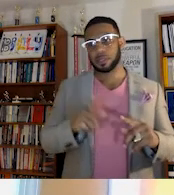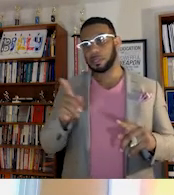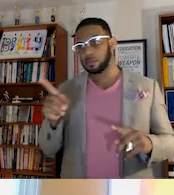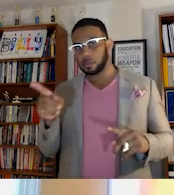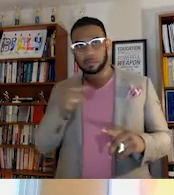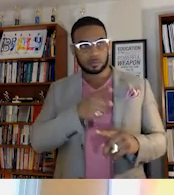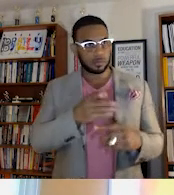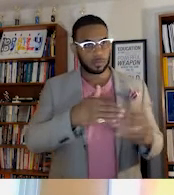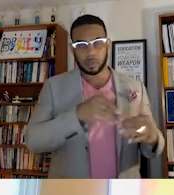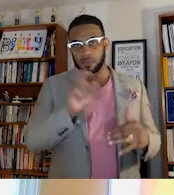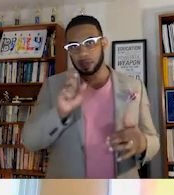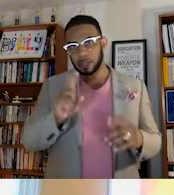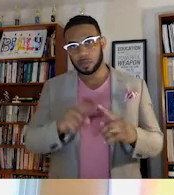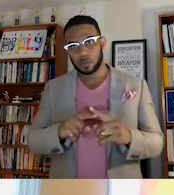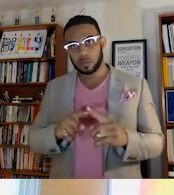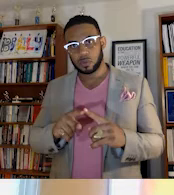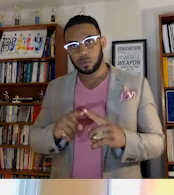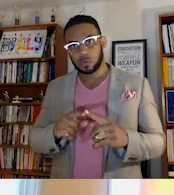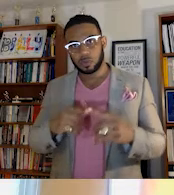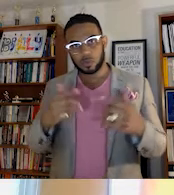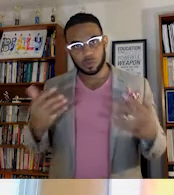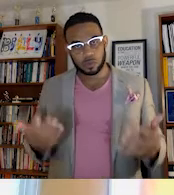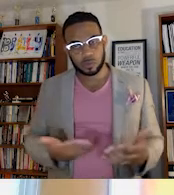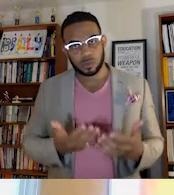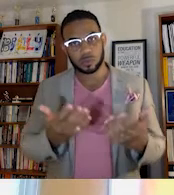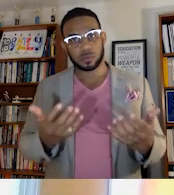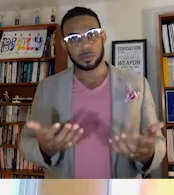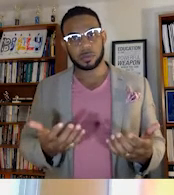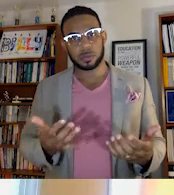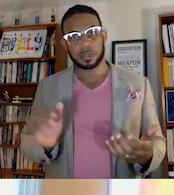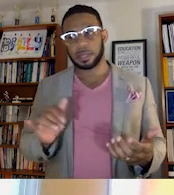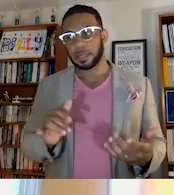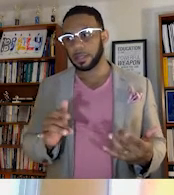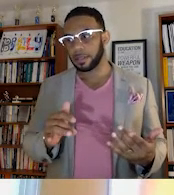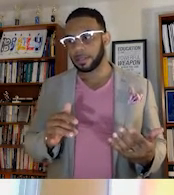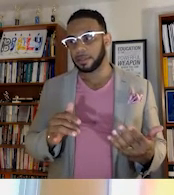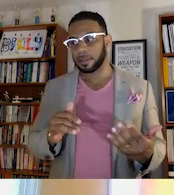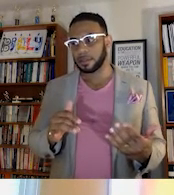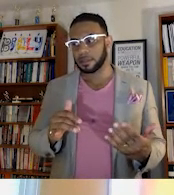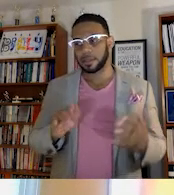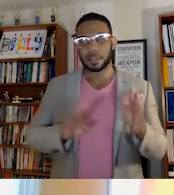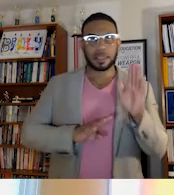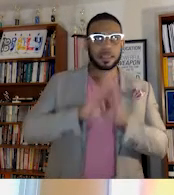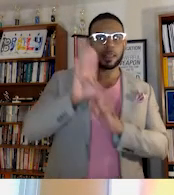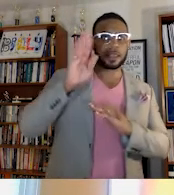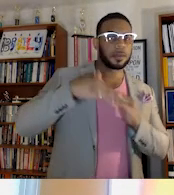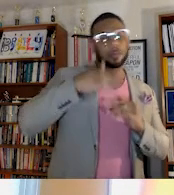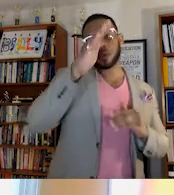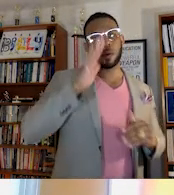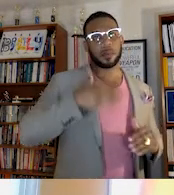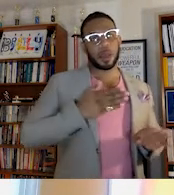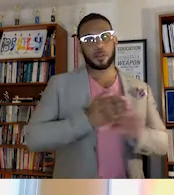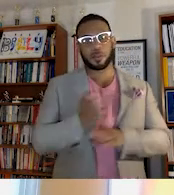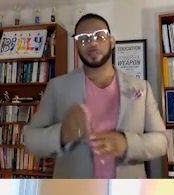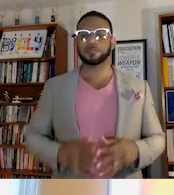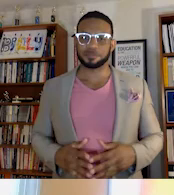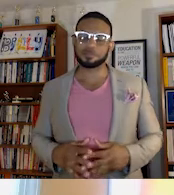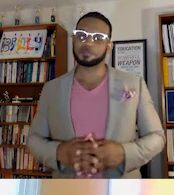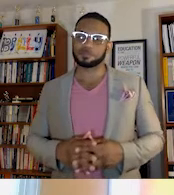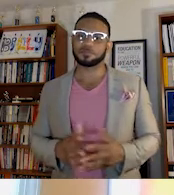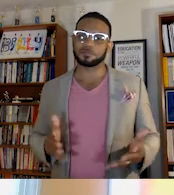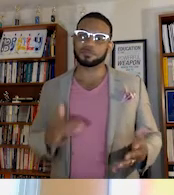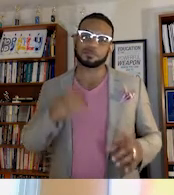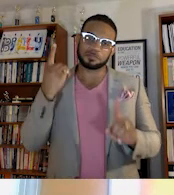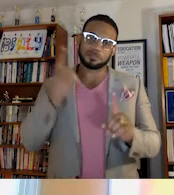she needs to like excel far beyond my career.